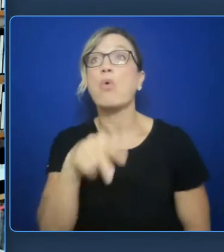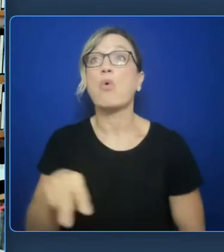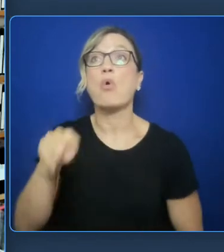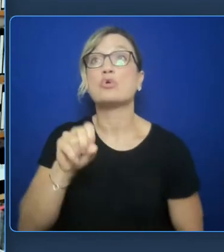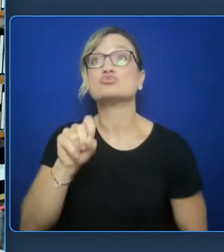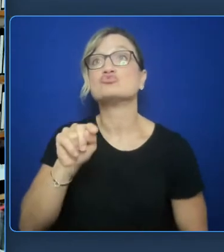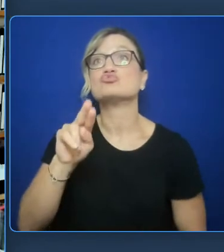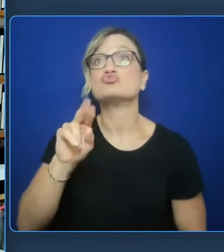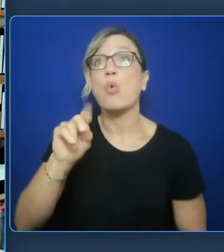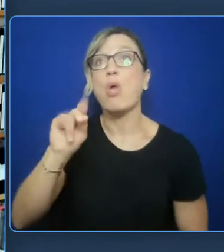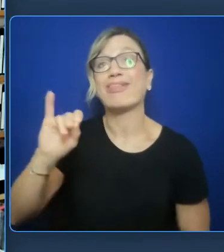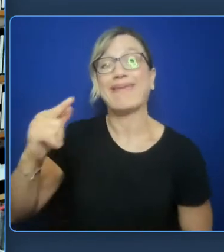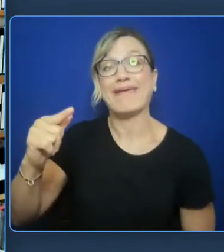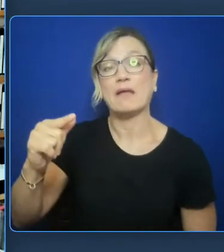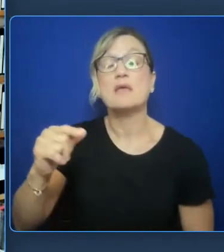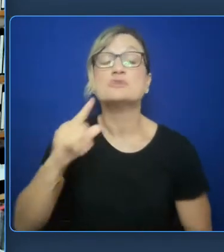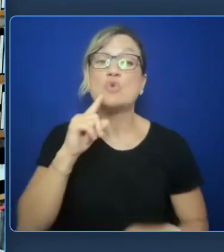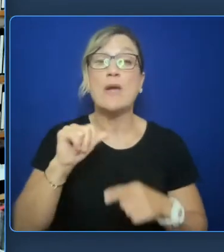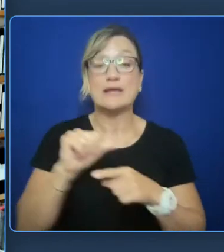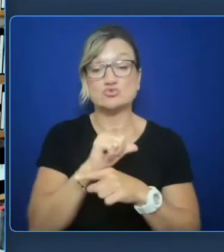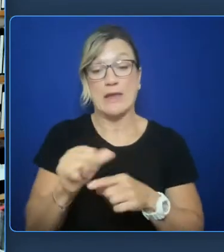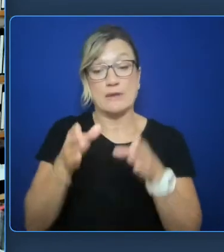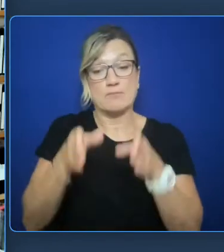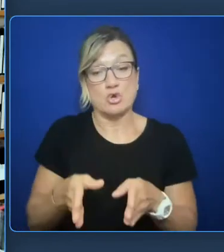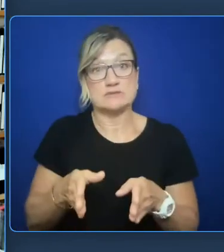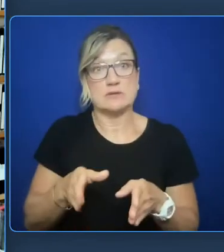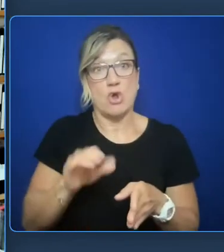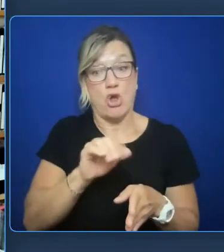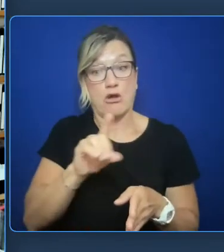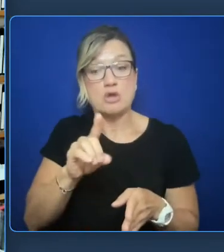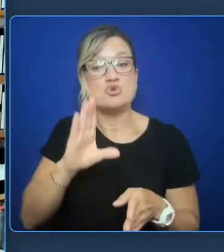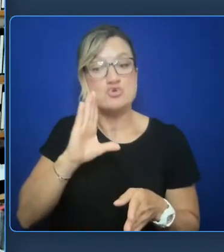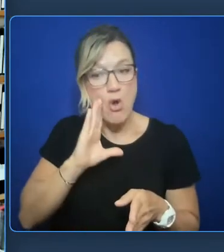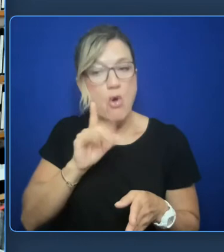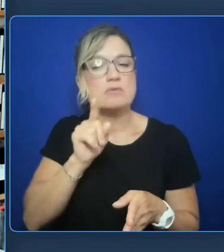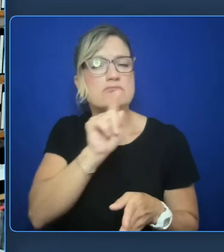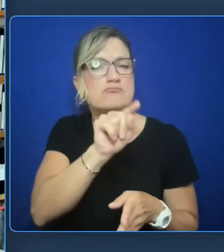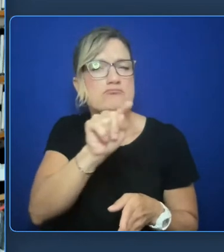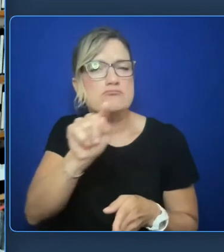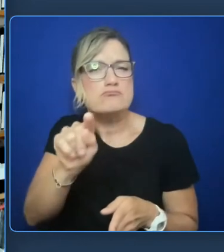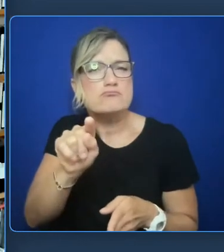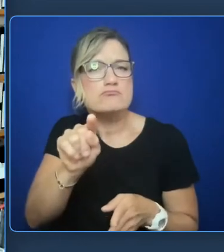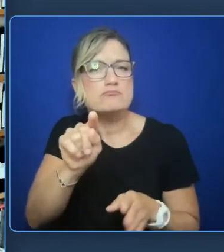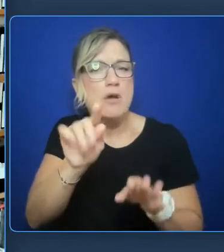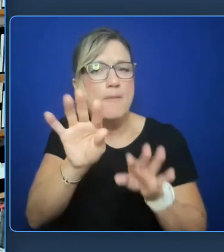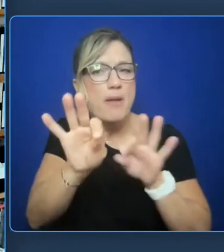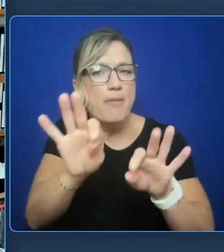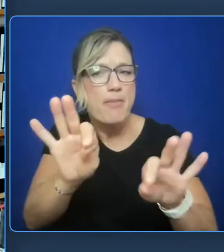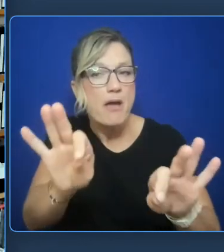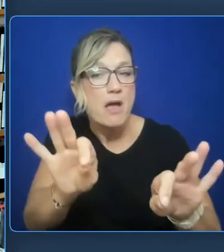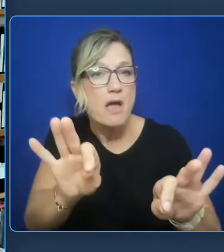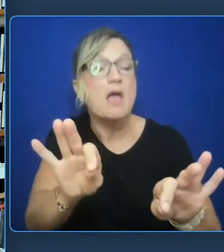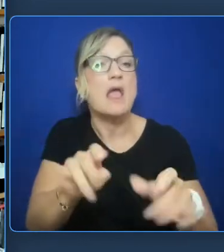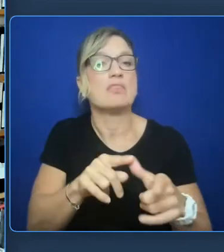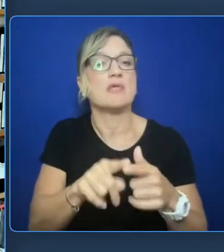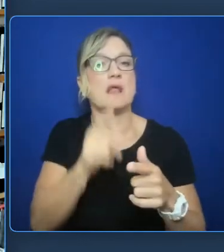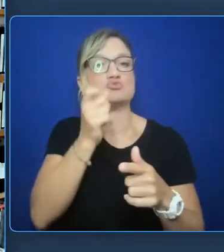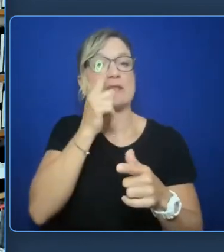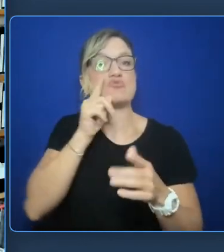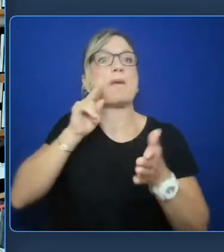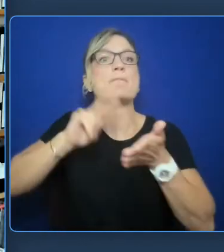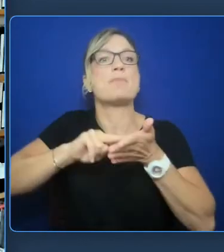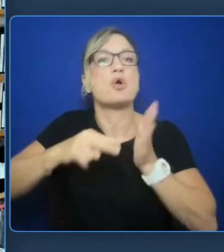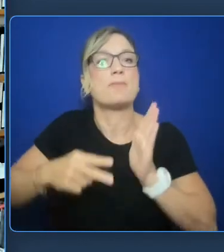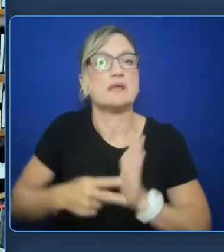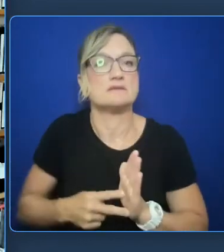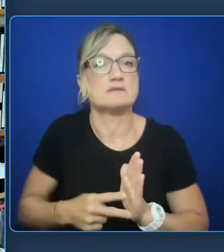audio describer knows to look for because he has that kind of vocabulary and understands the purpose of